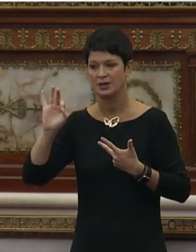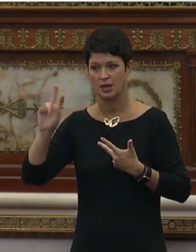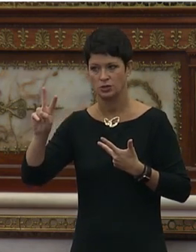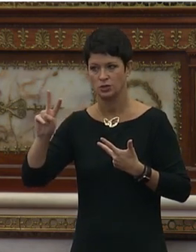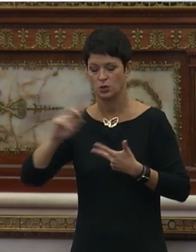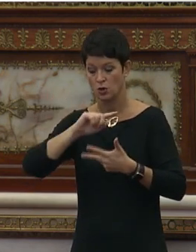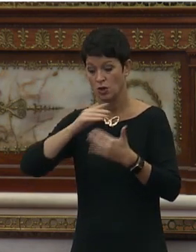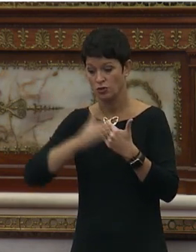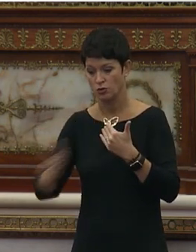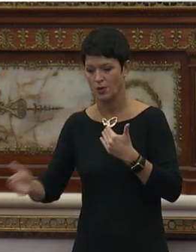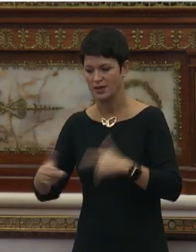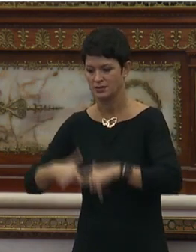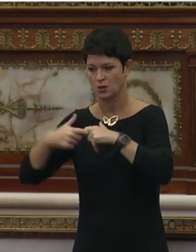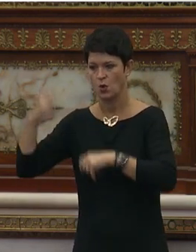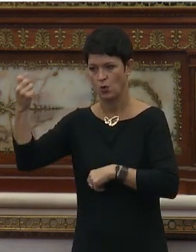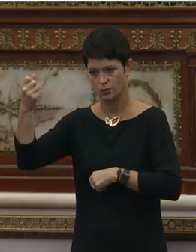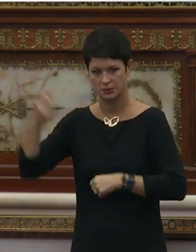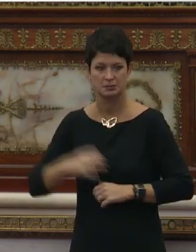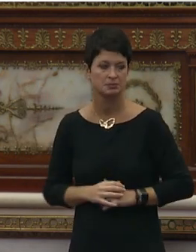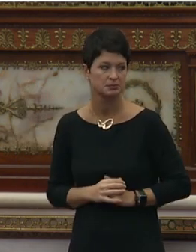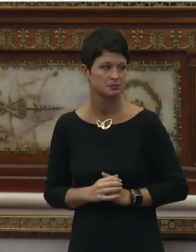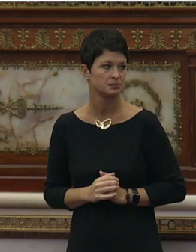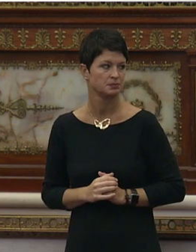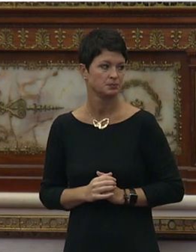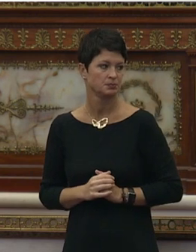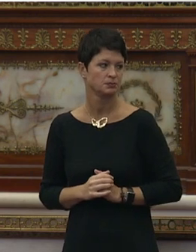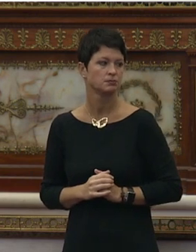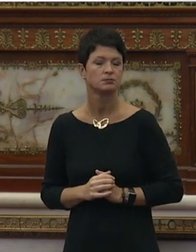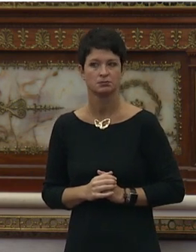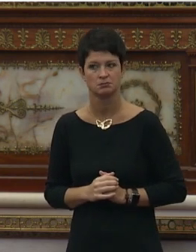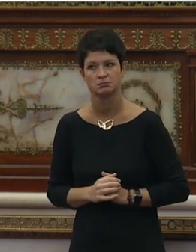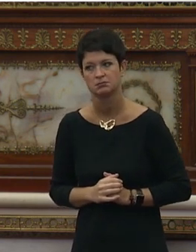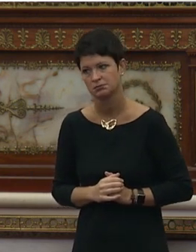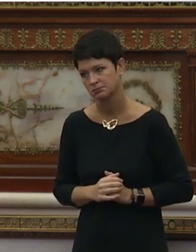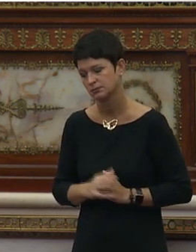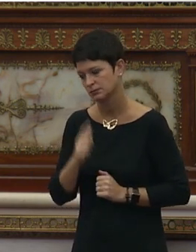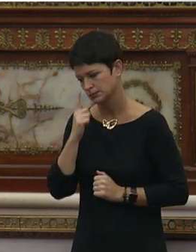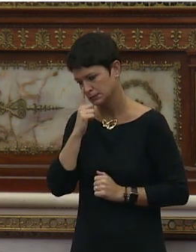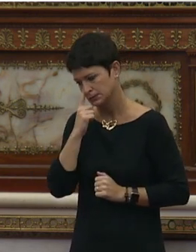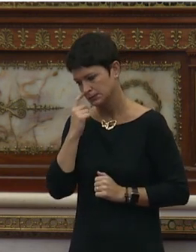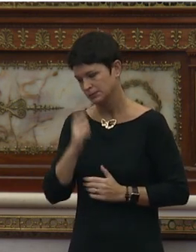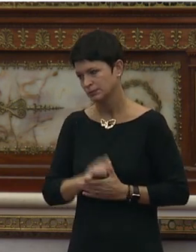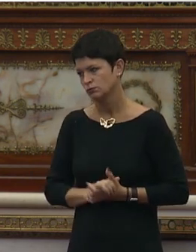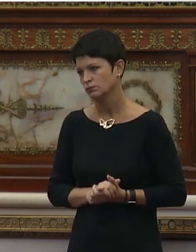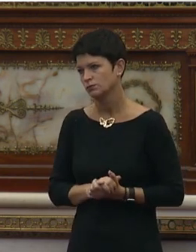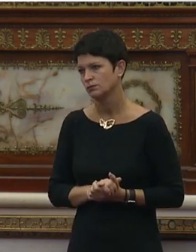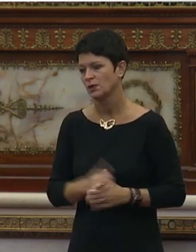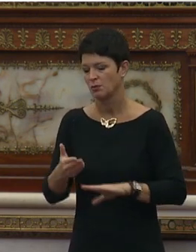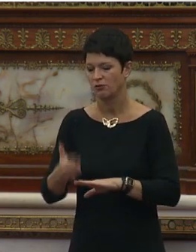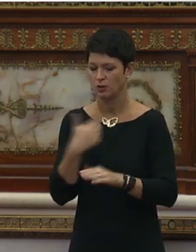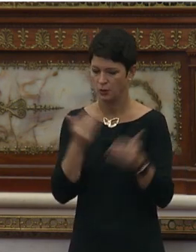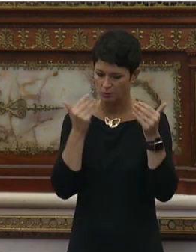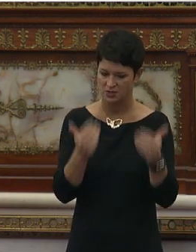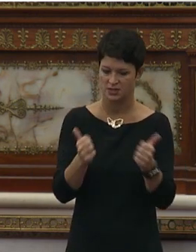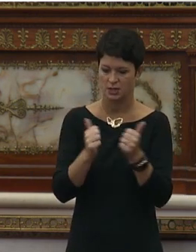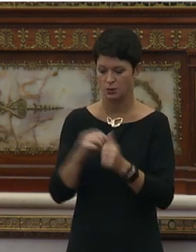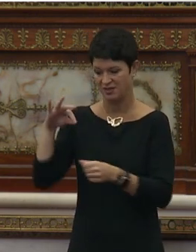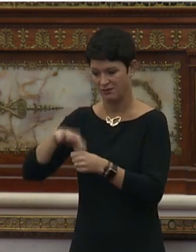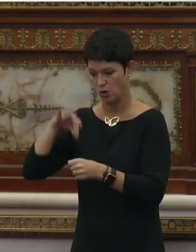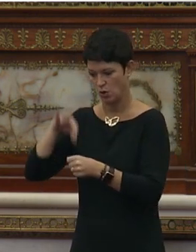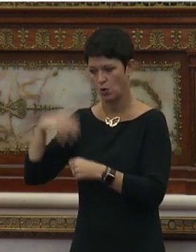200392. All other bills and resolutions are being held. Thank you. Before we proceed with the